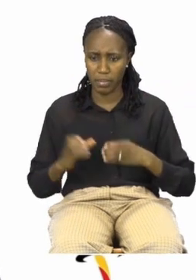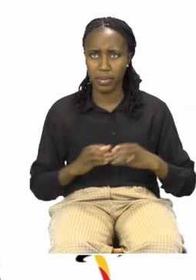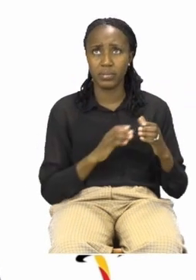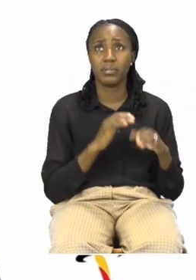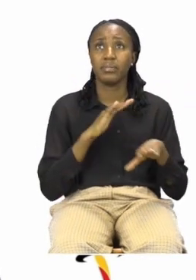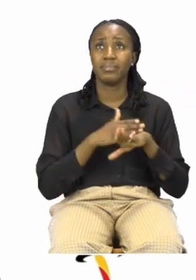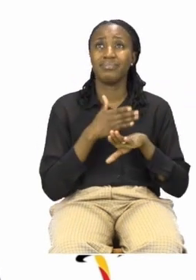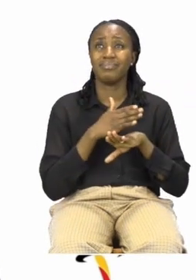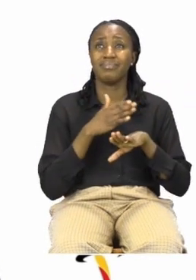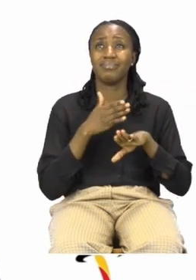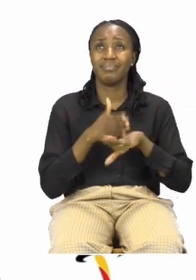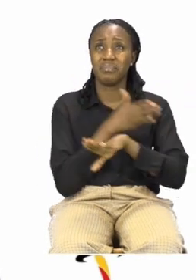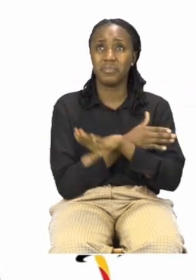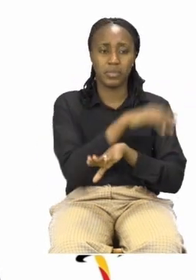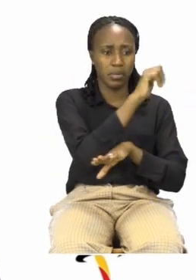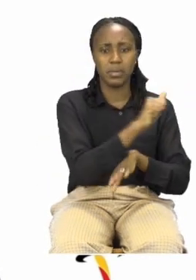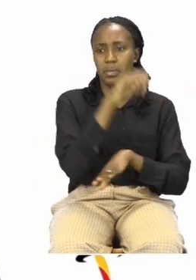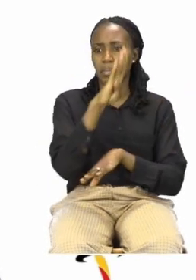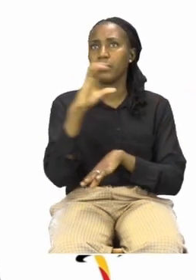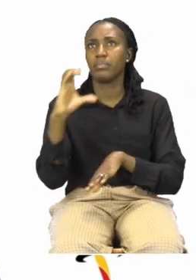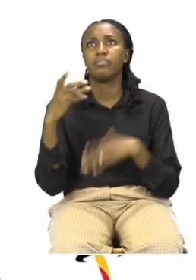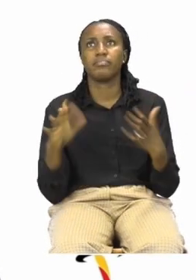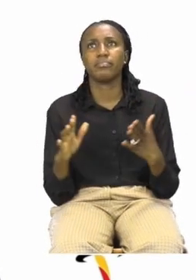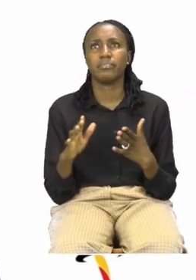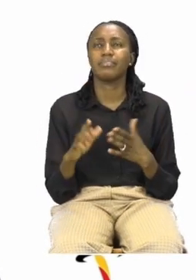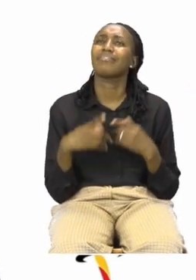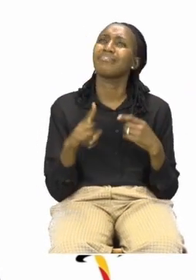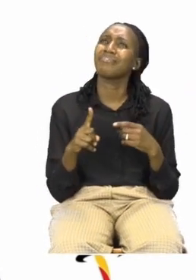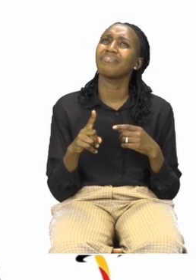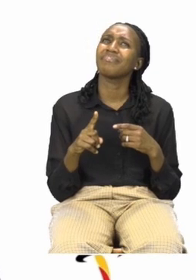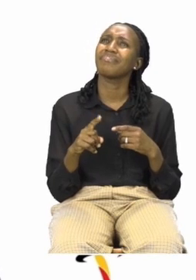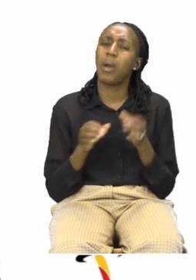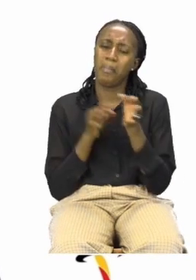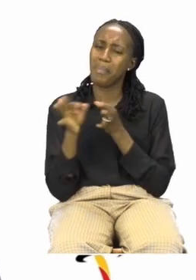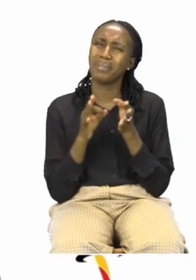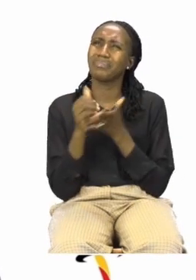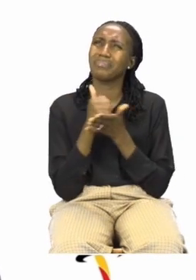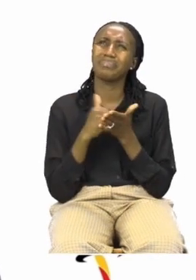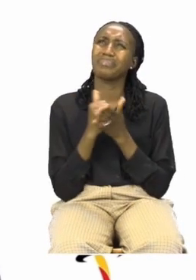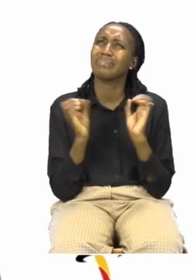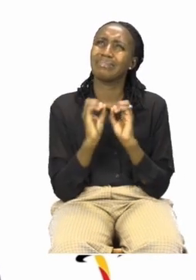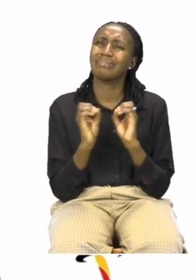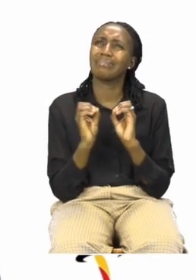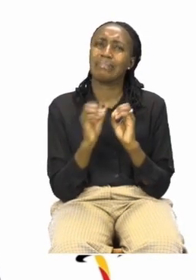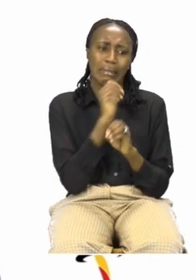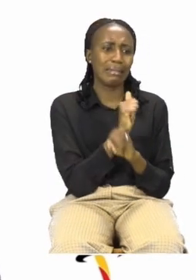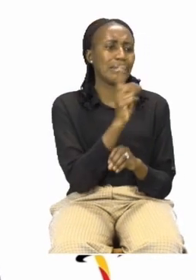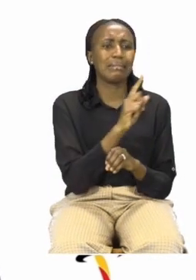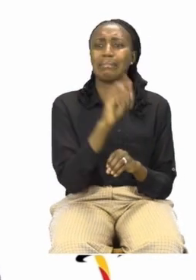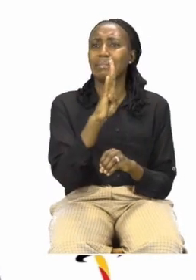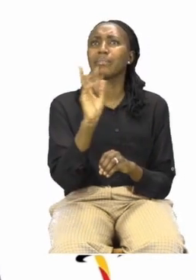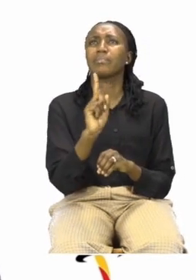previously there was A, B, and C, but it did not actually explain in depth what is A, what is B, what is